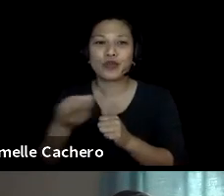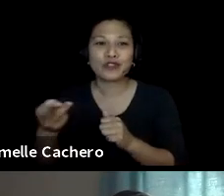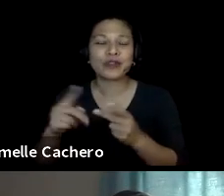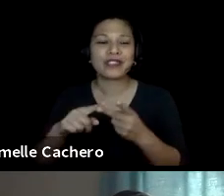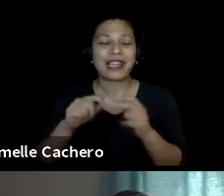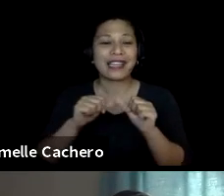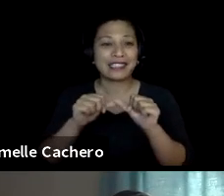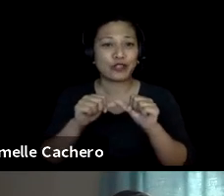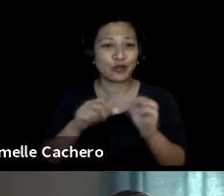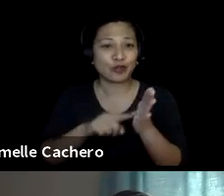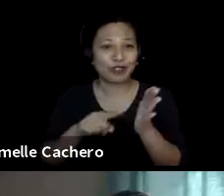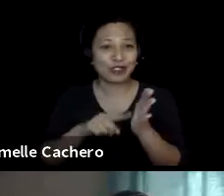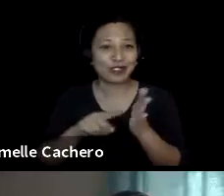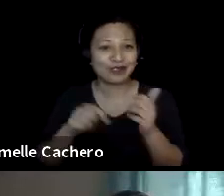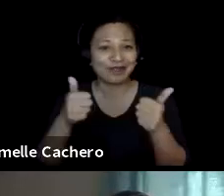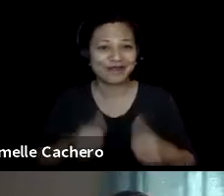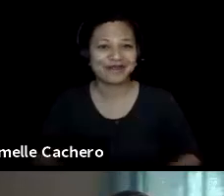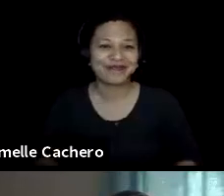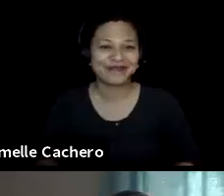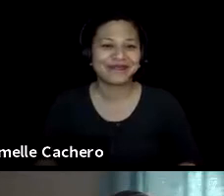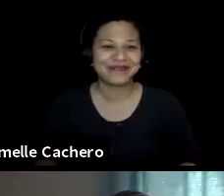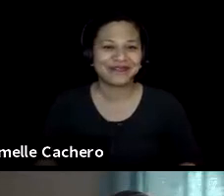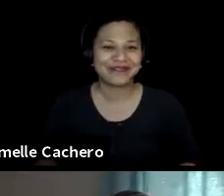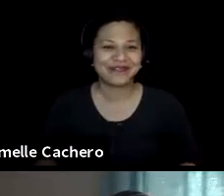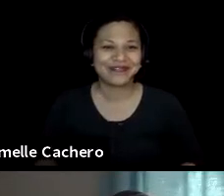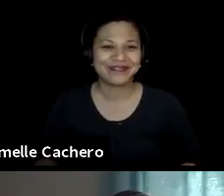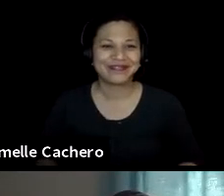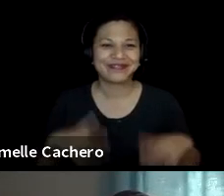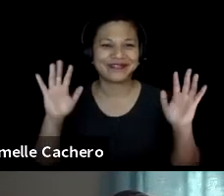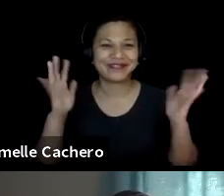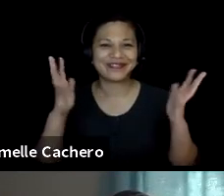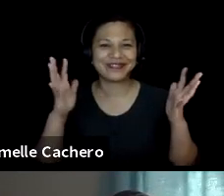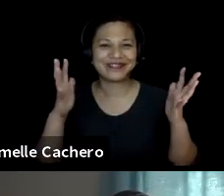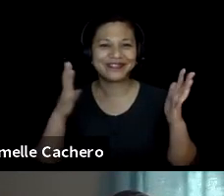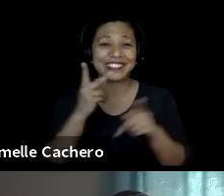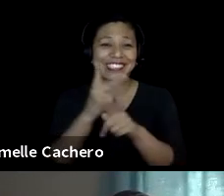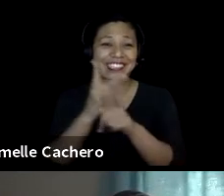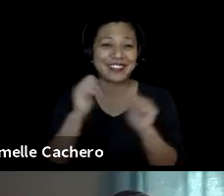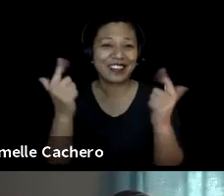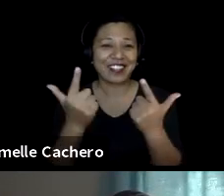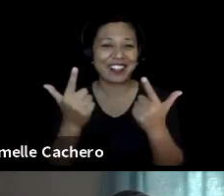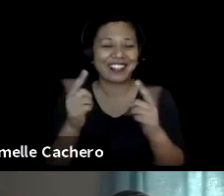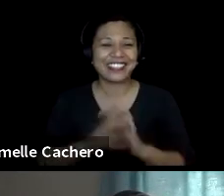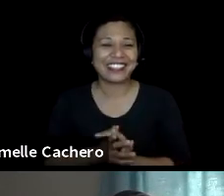continuing this work. Take care, everyone.